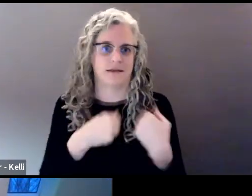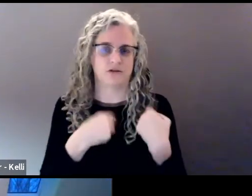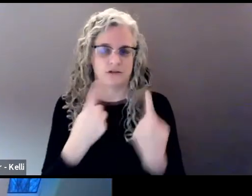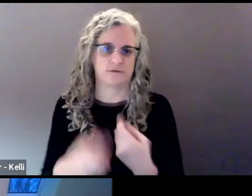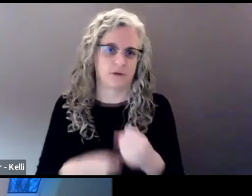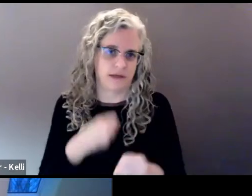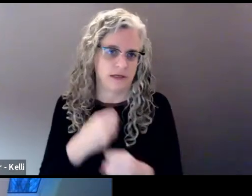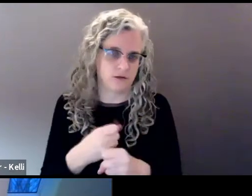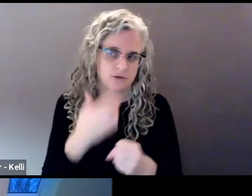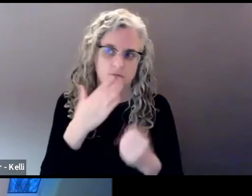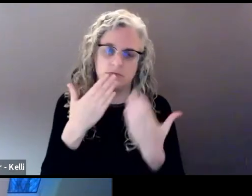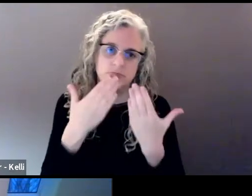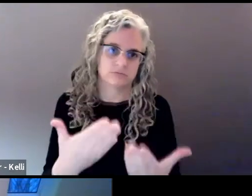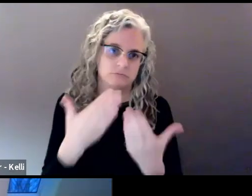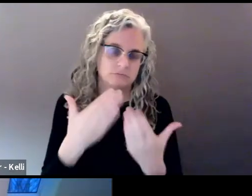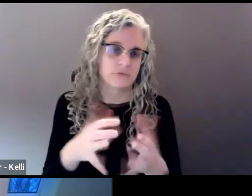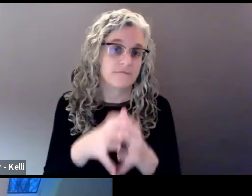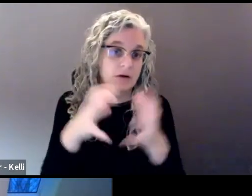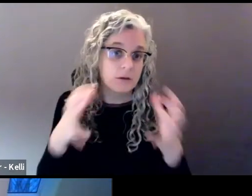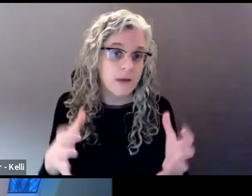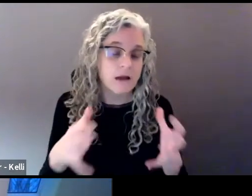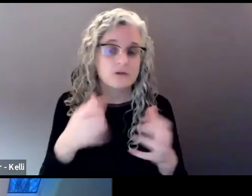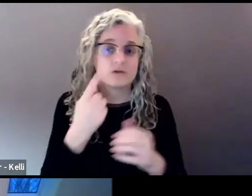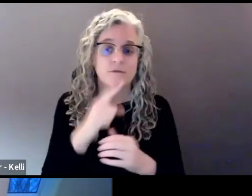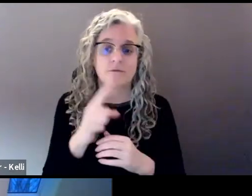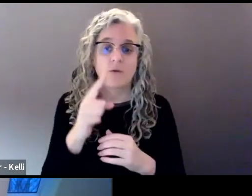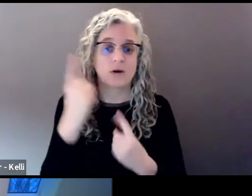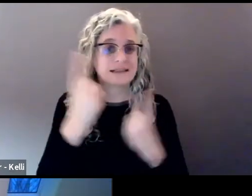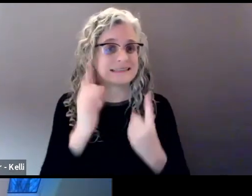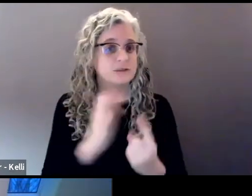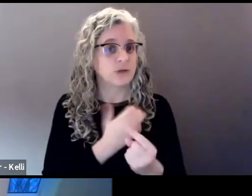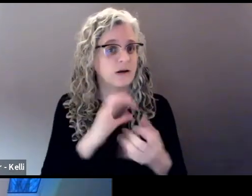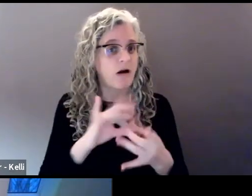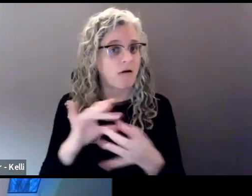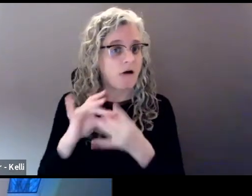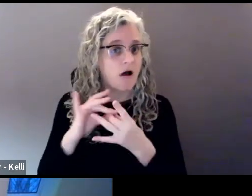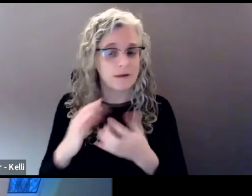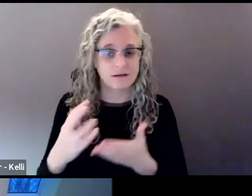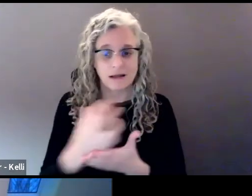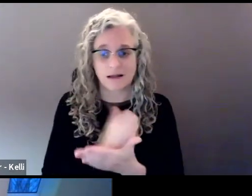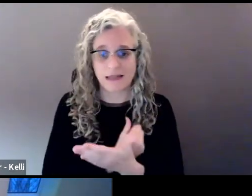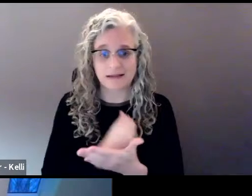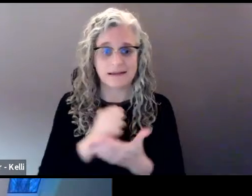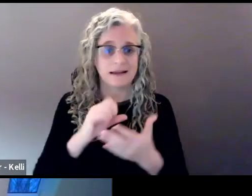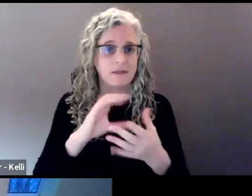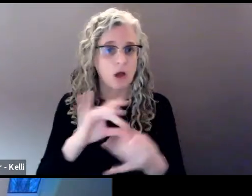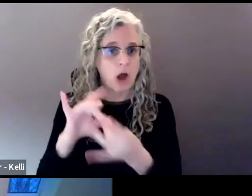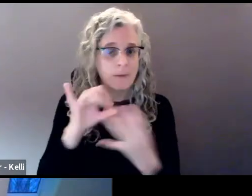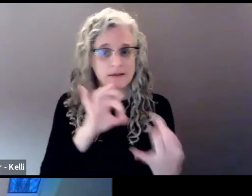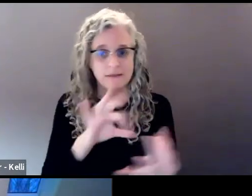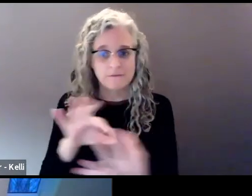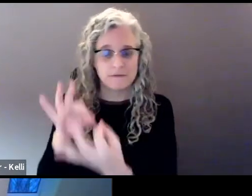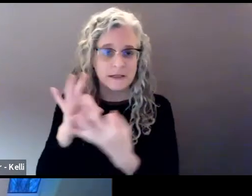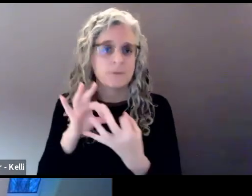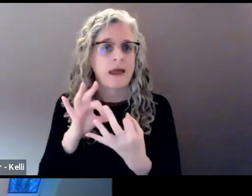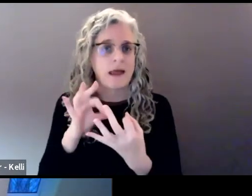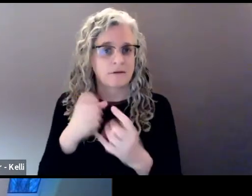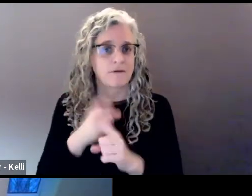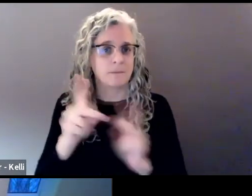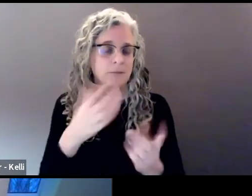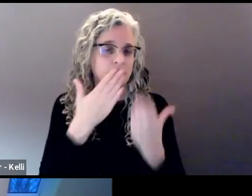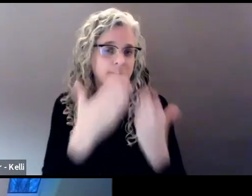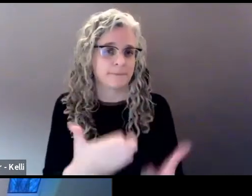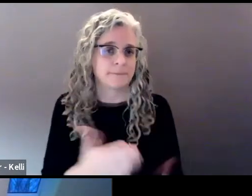And I want to thank you very much for the consideration of all of our comments, holding this hearing, and the comments of other citizens. Thank